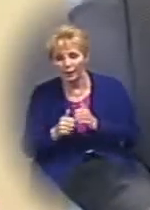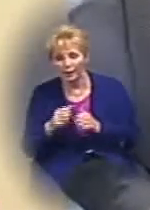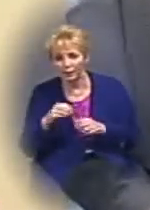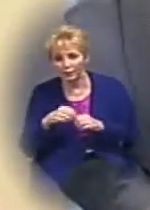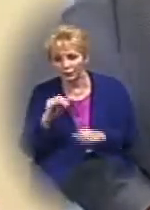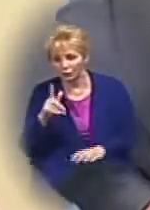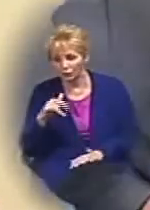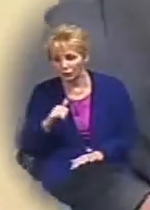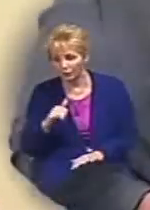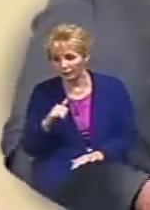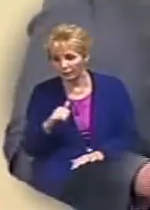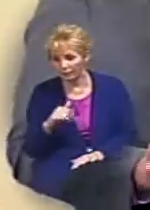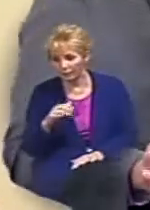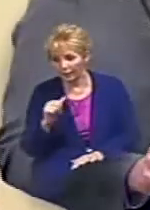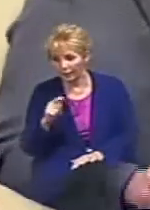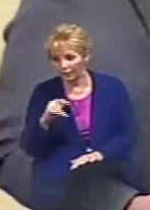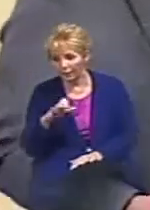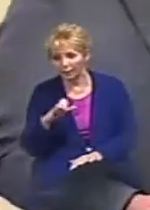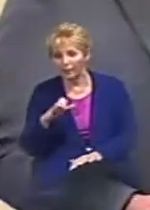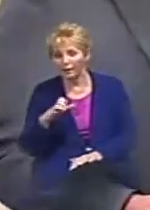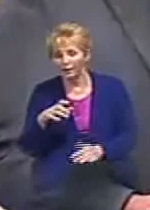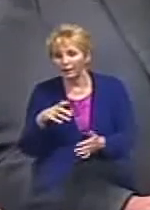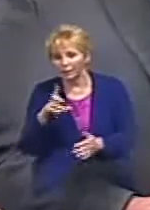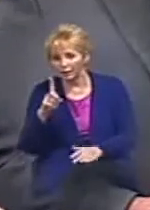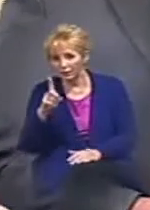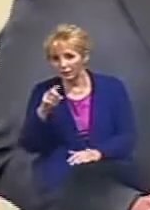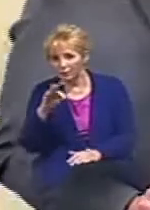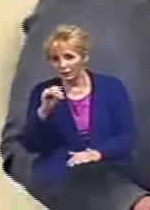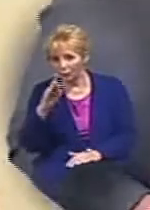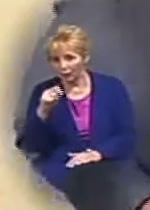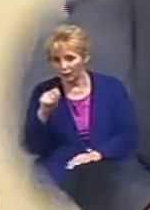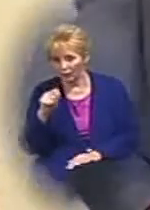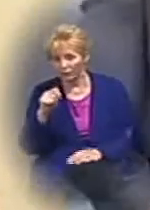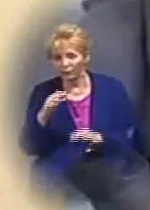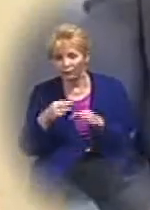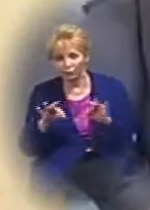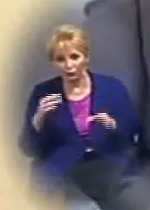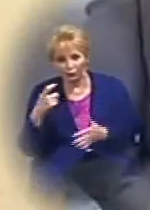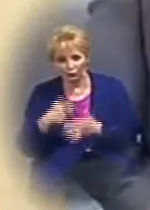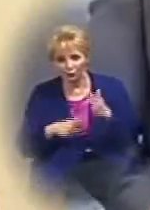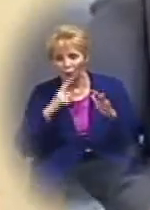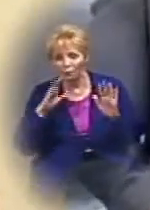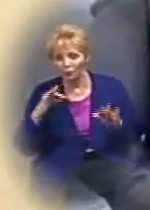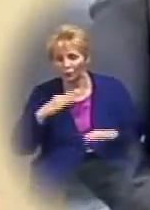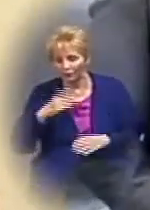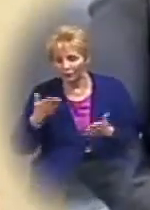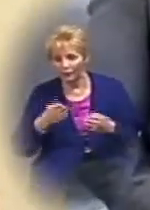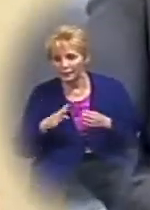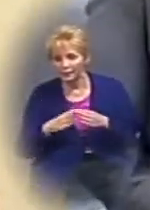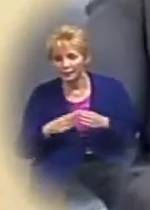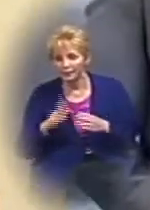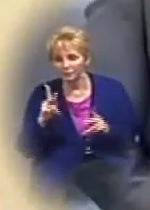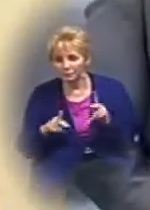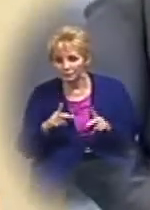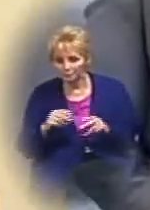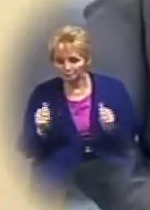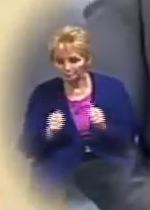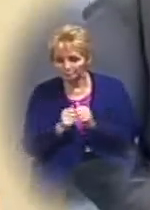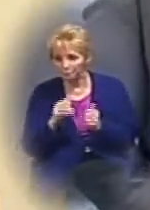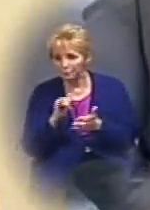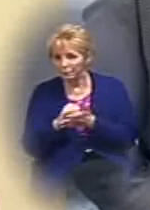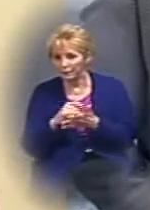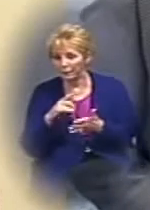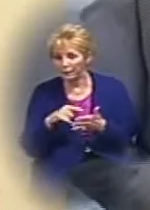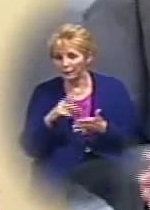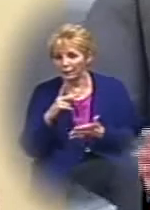July a automatic bank draft ability free of charge, a wonderful benefit for the citizens of the community. In addition to that, there's